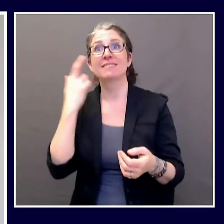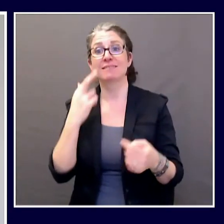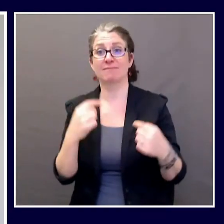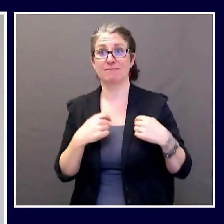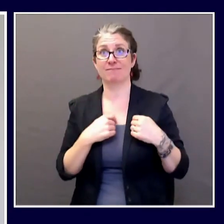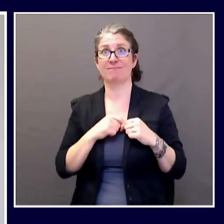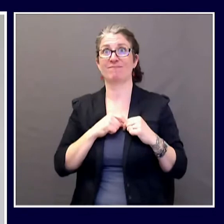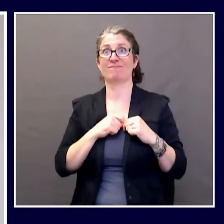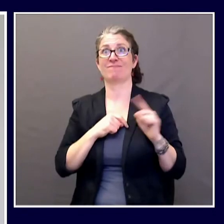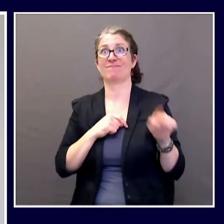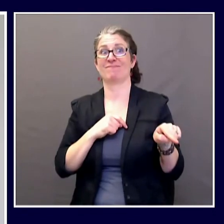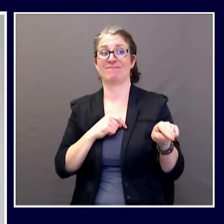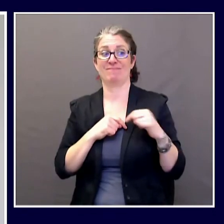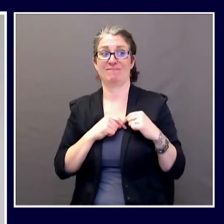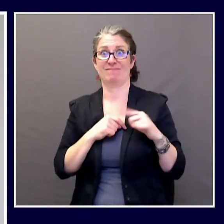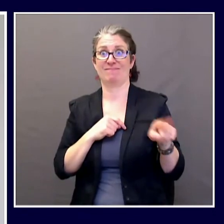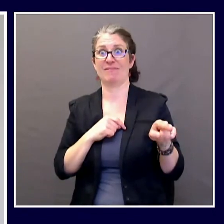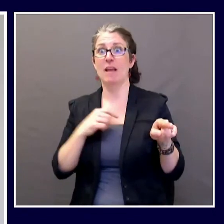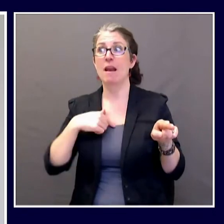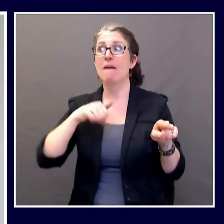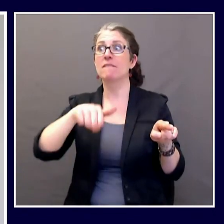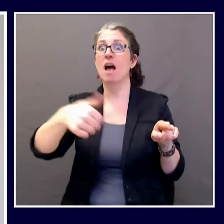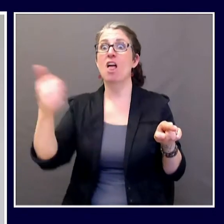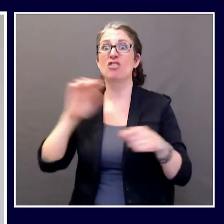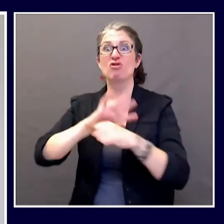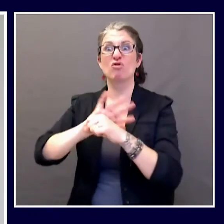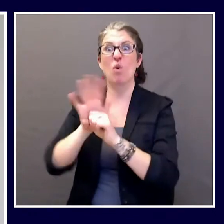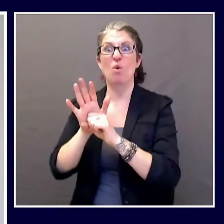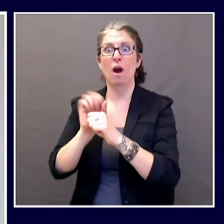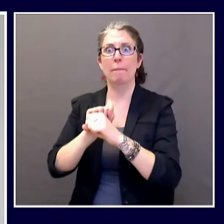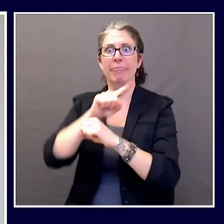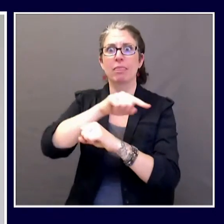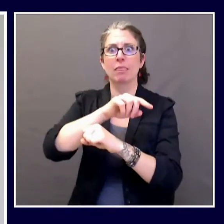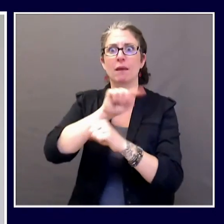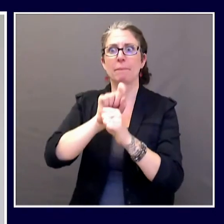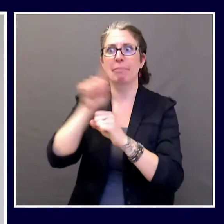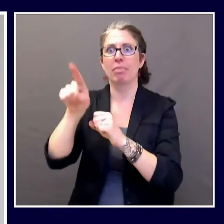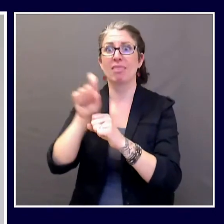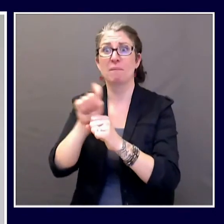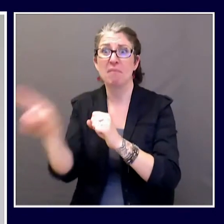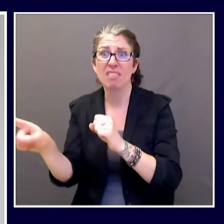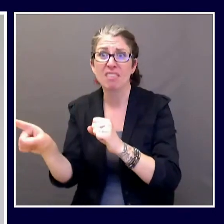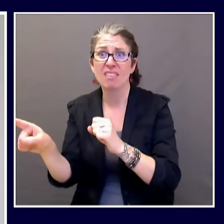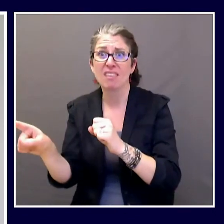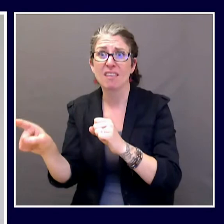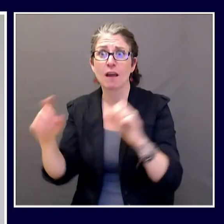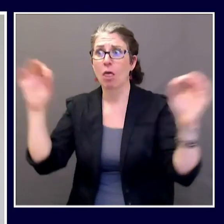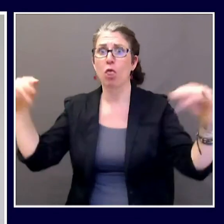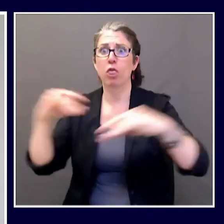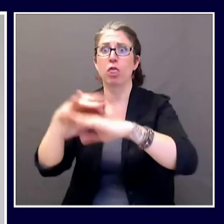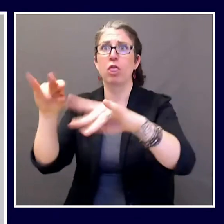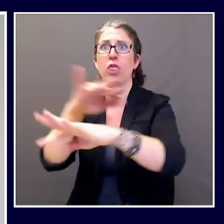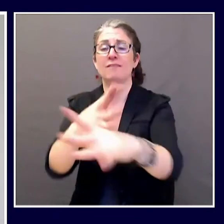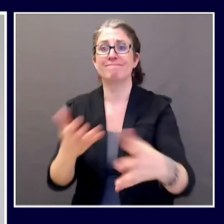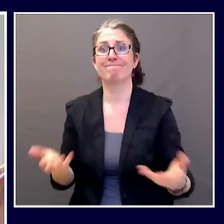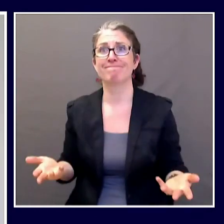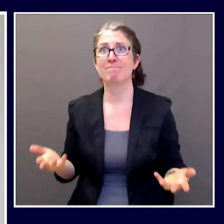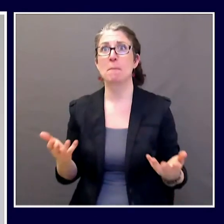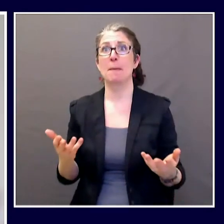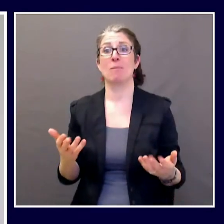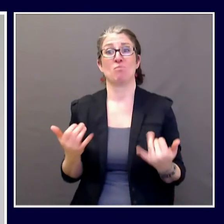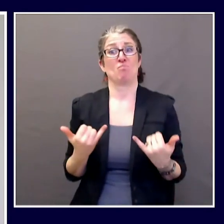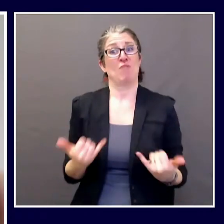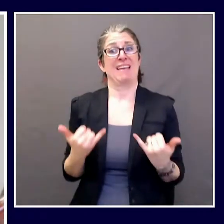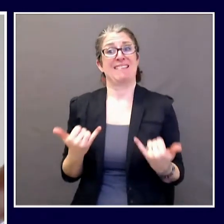vaccines have a high degree of effectiveness against the variants that we have. They vary a little bit on the margins. Some